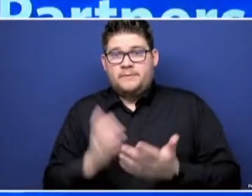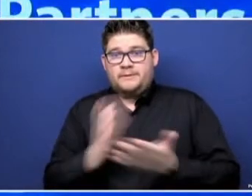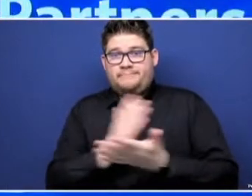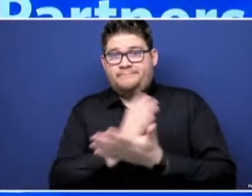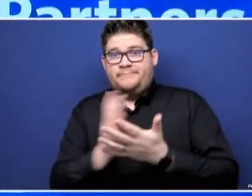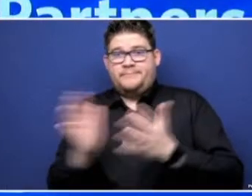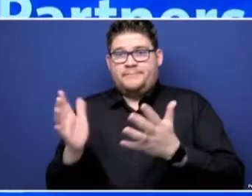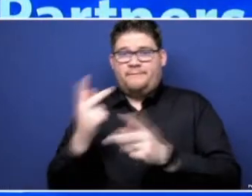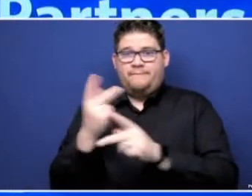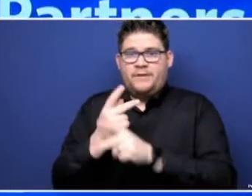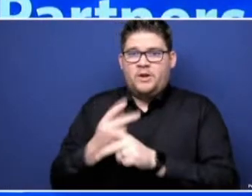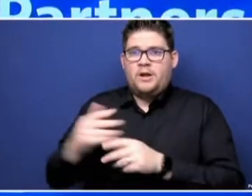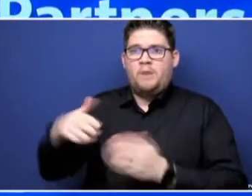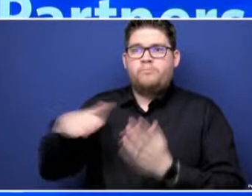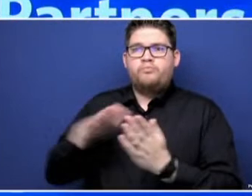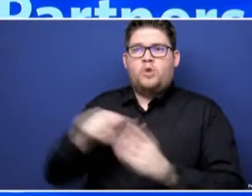Is